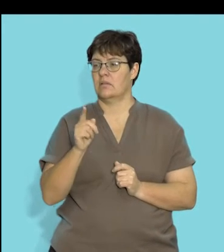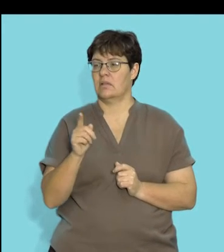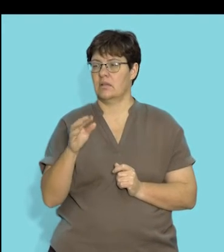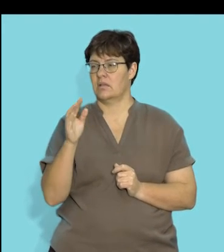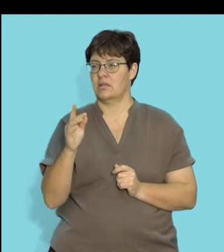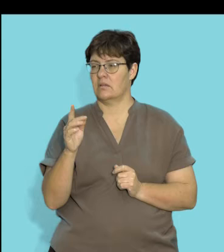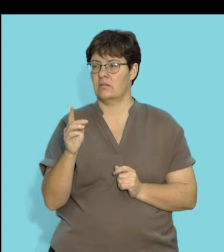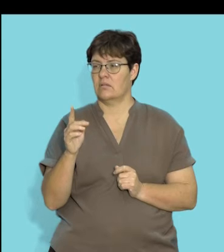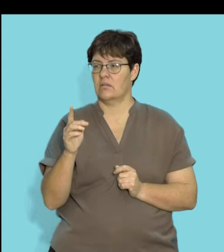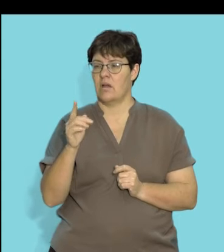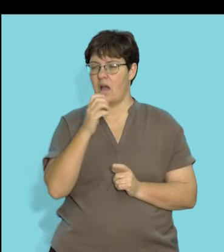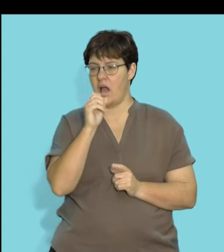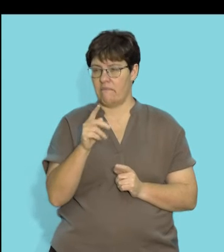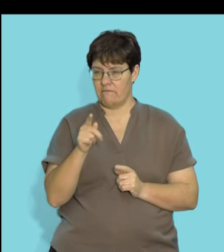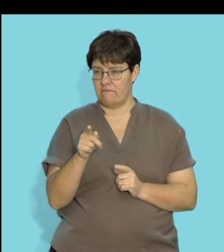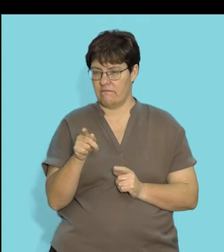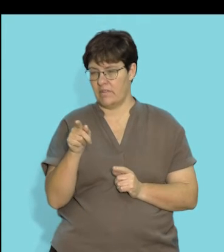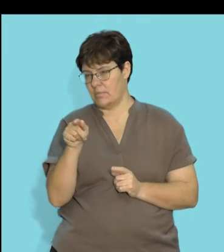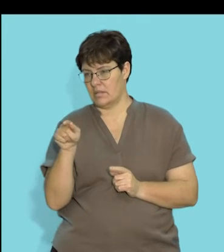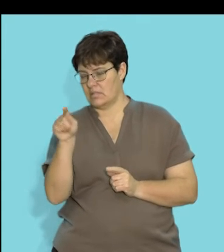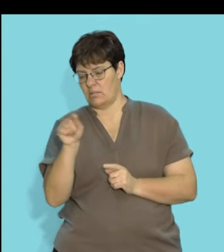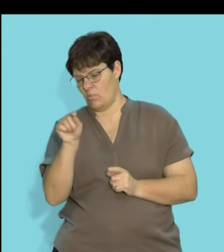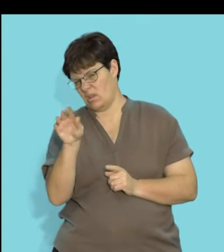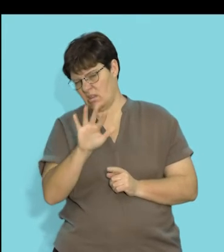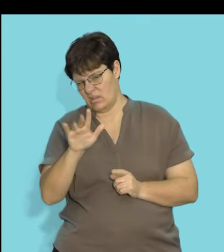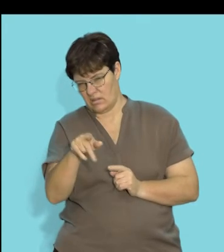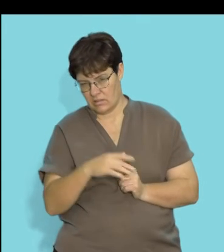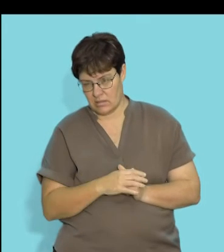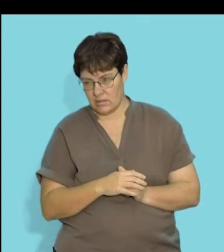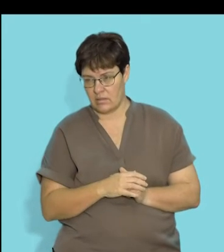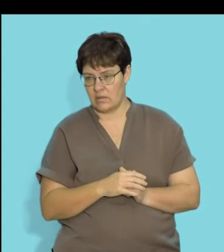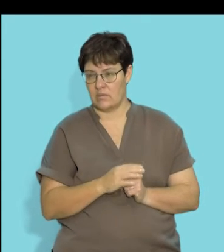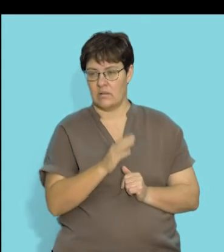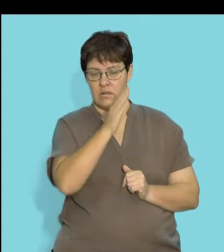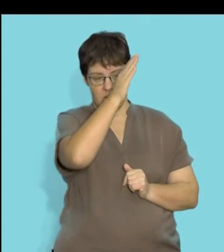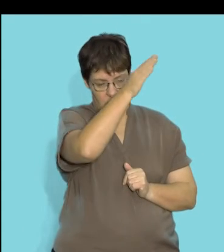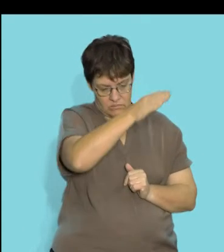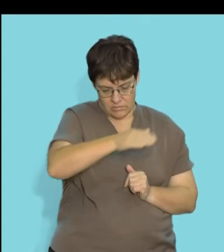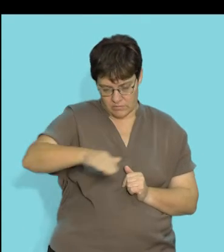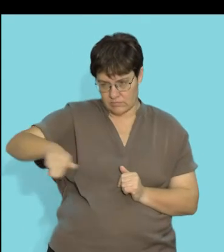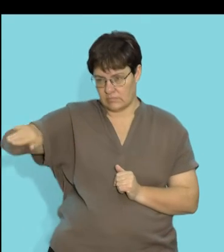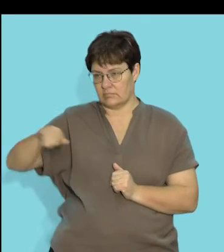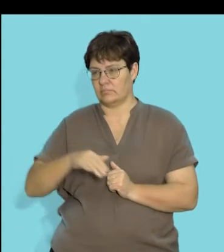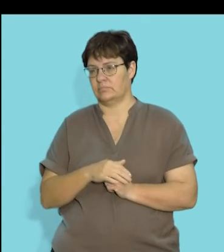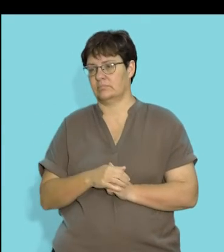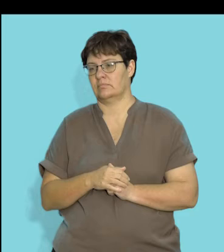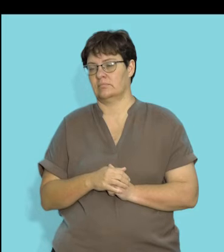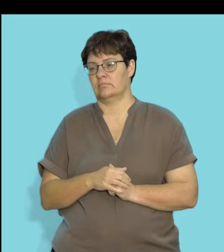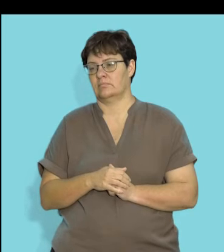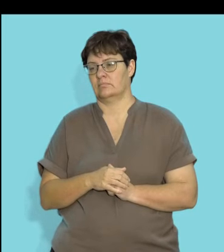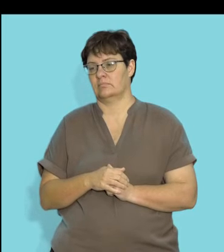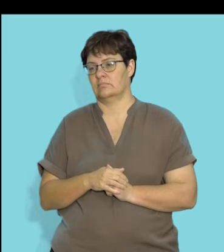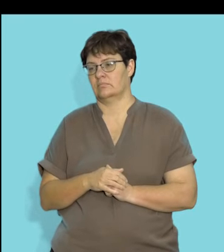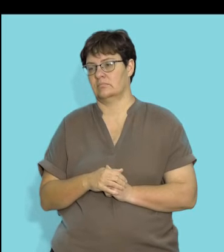there. And then the 1 goes with a half, so it will be somewhere here. And then when you join this, it will